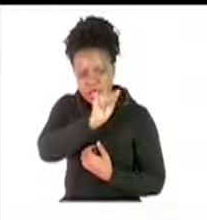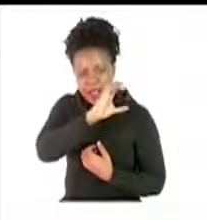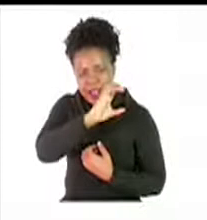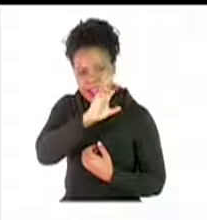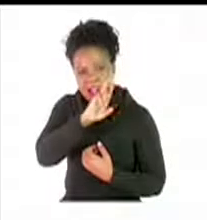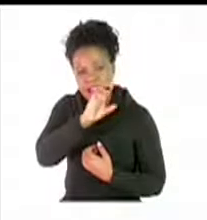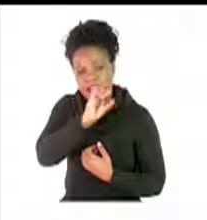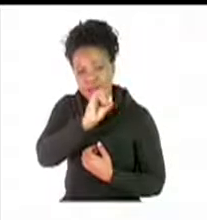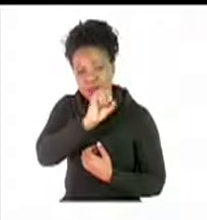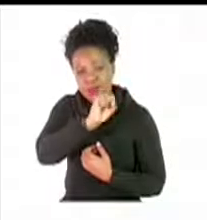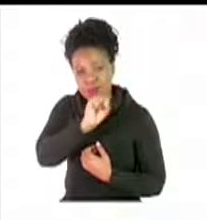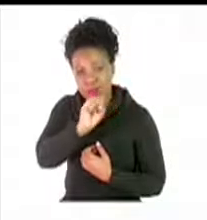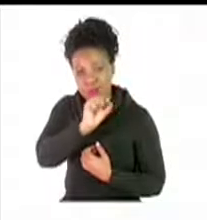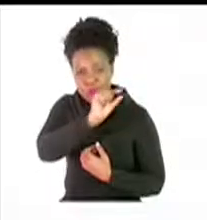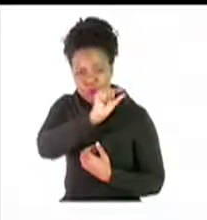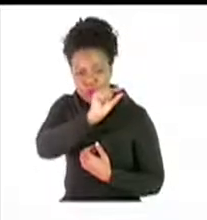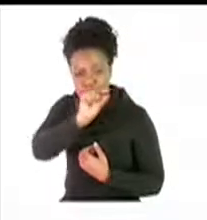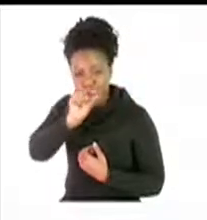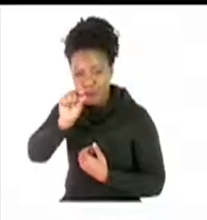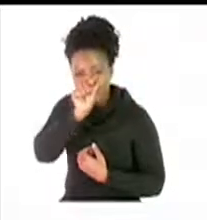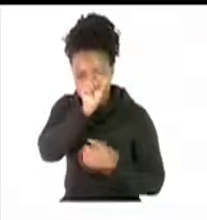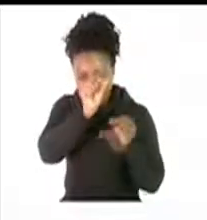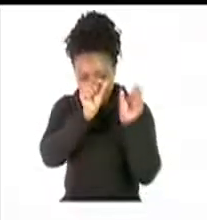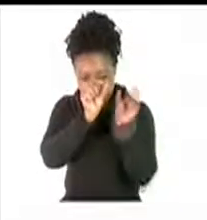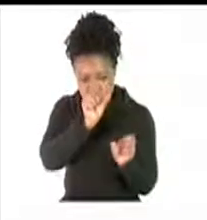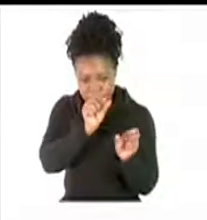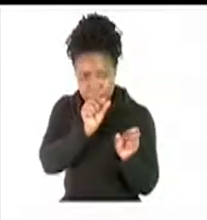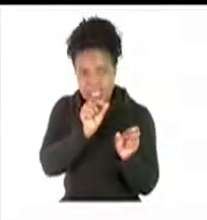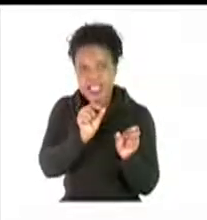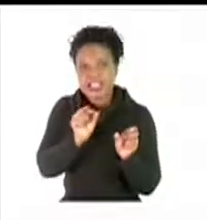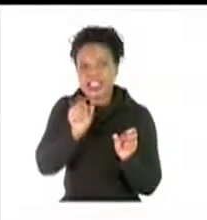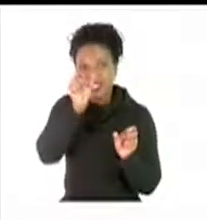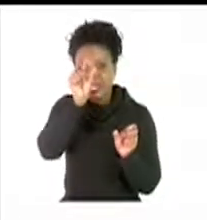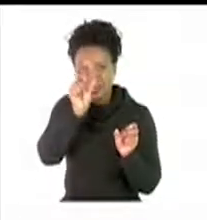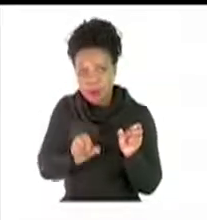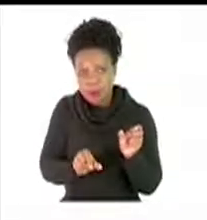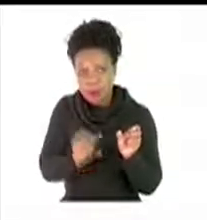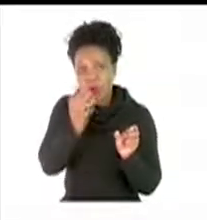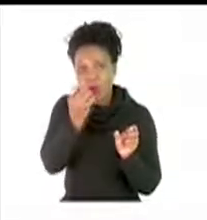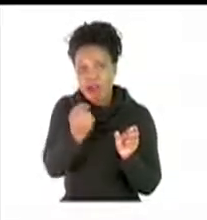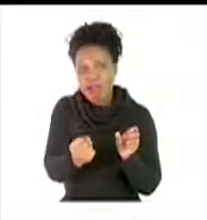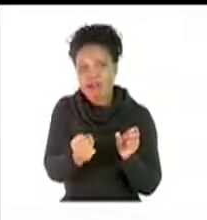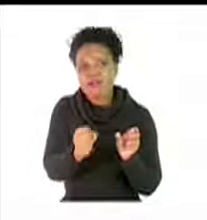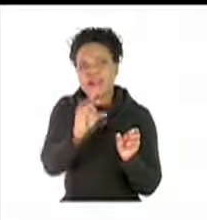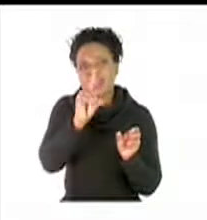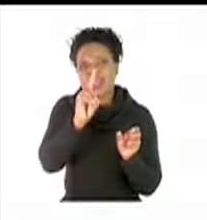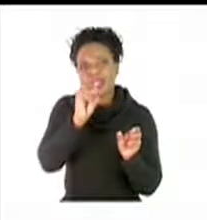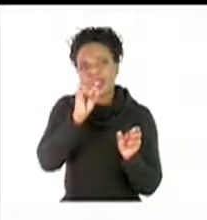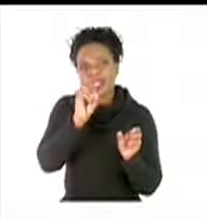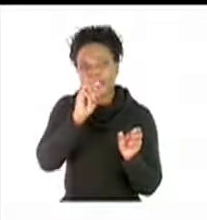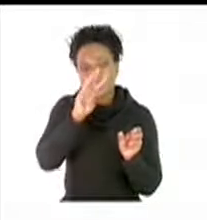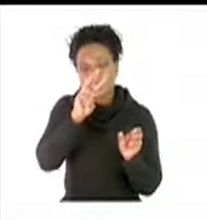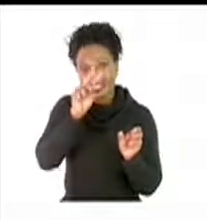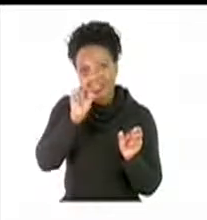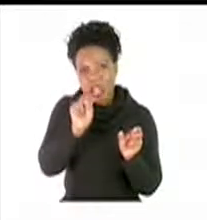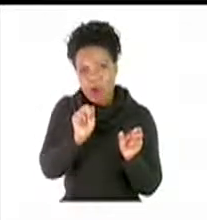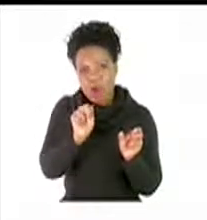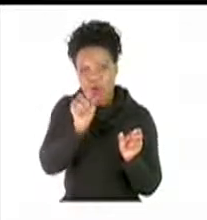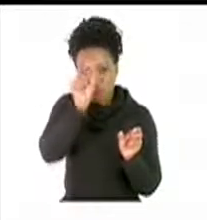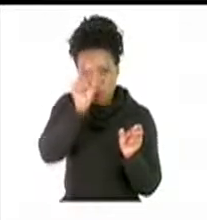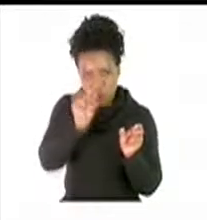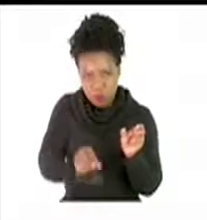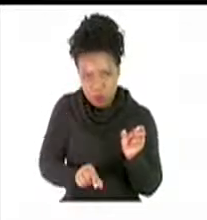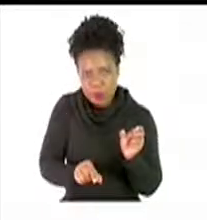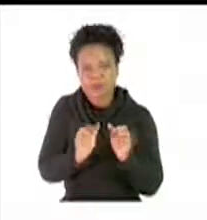number one, going downwards, it says pig. So you go to